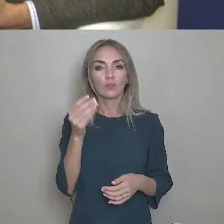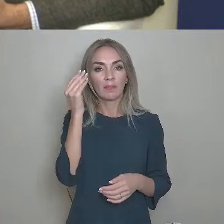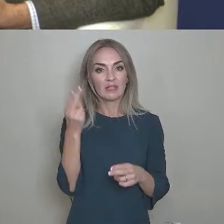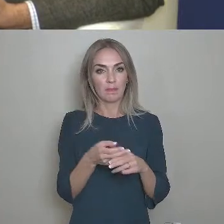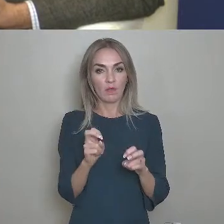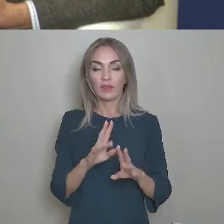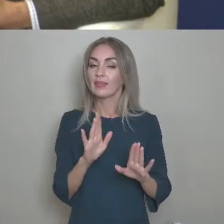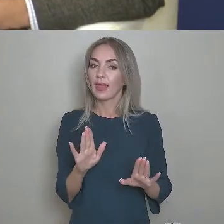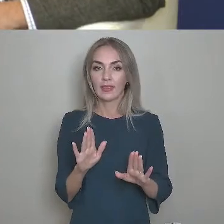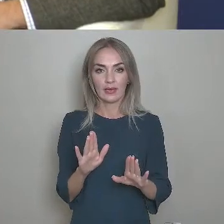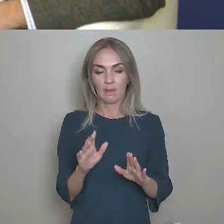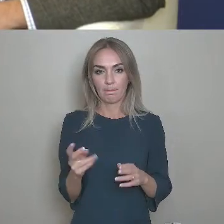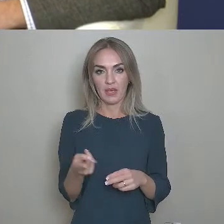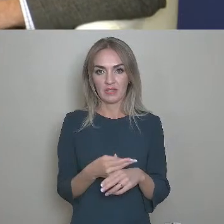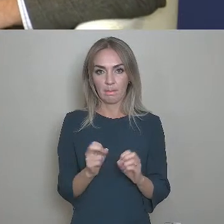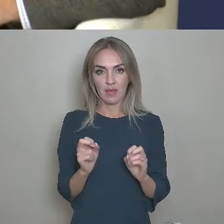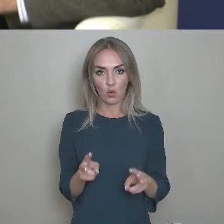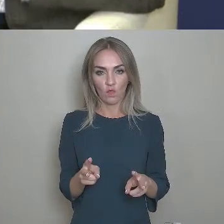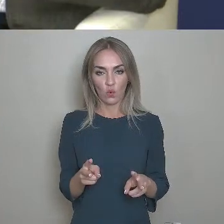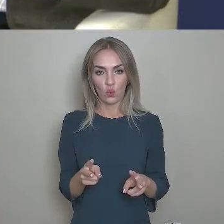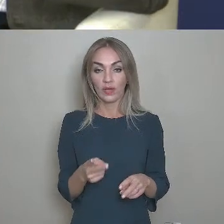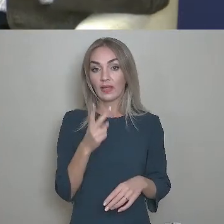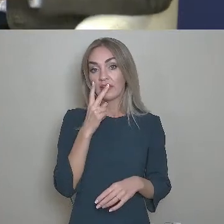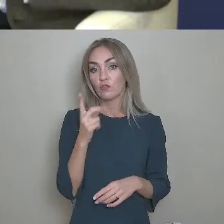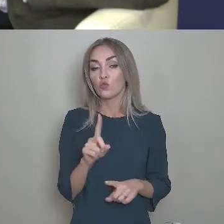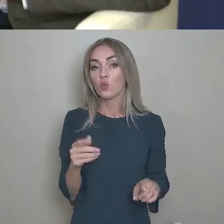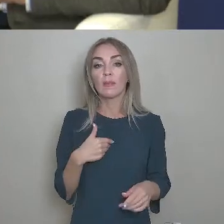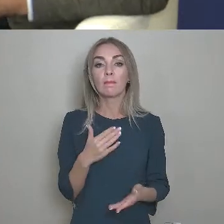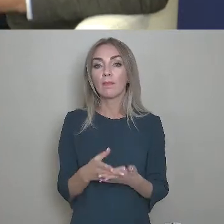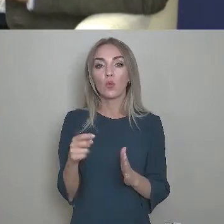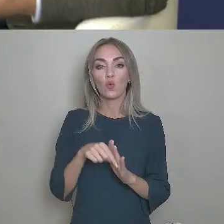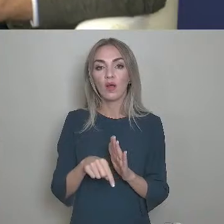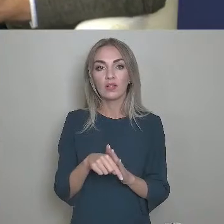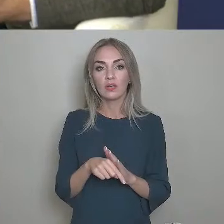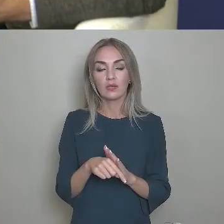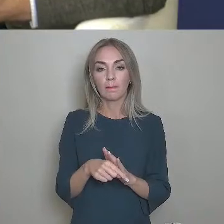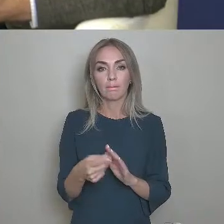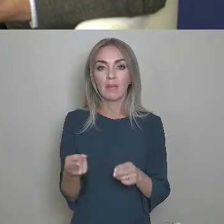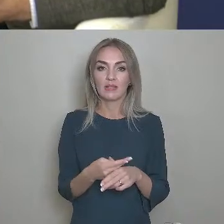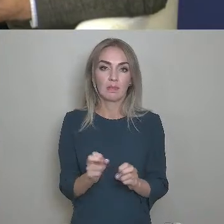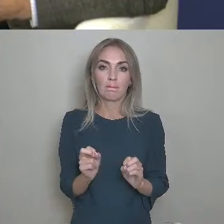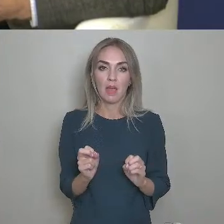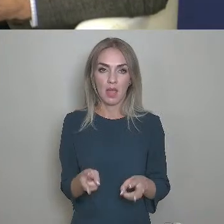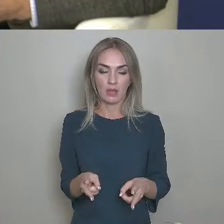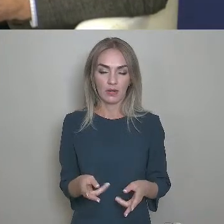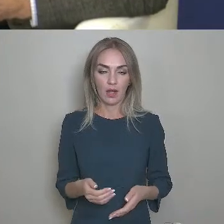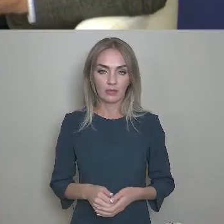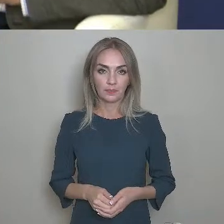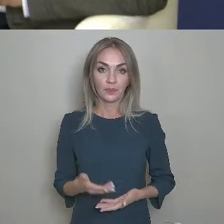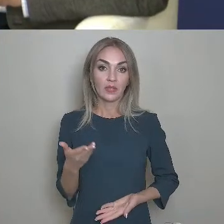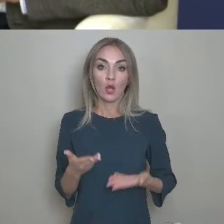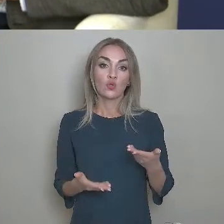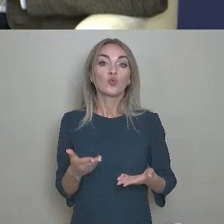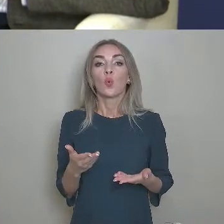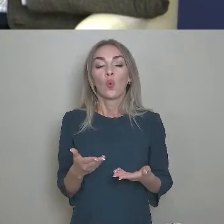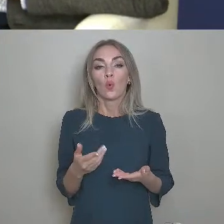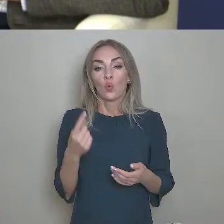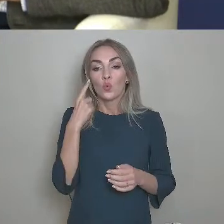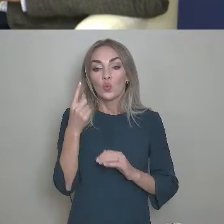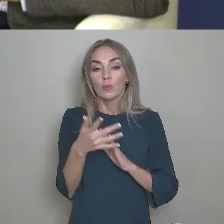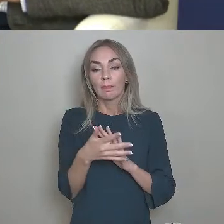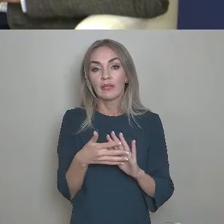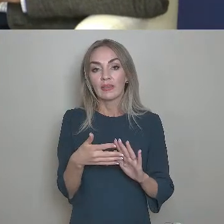not be carried out there. And this is not only about the security component. What do you mean by security? It depends.